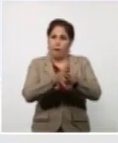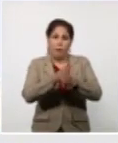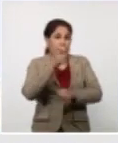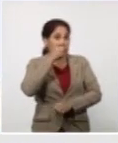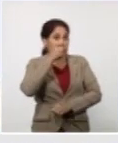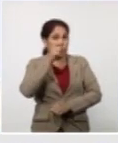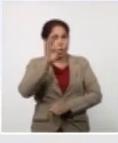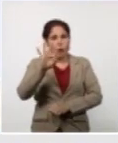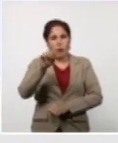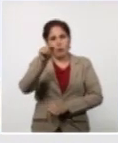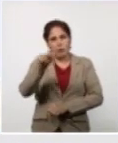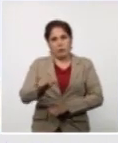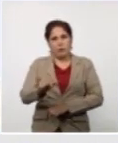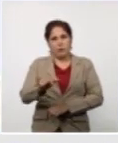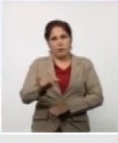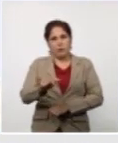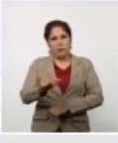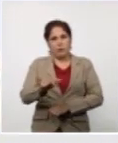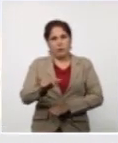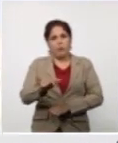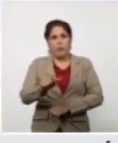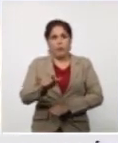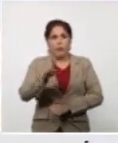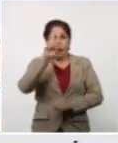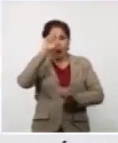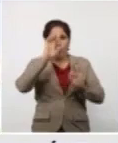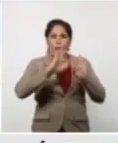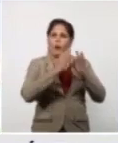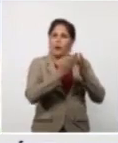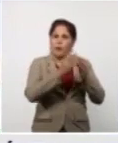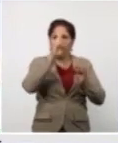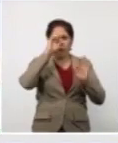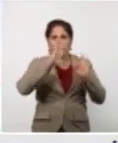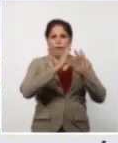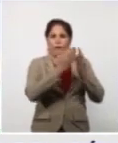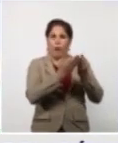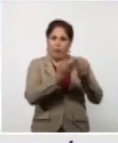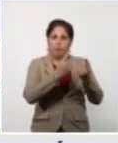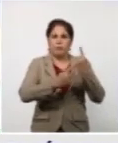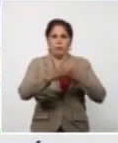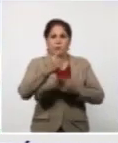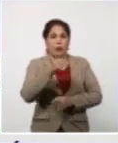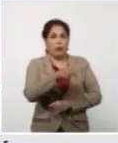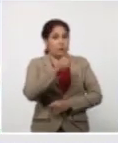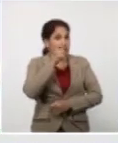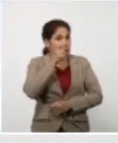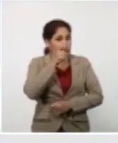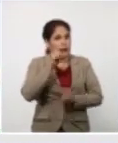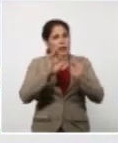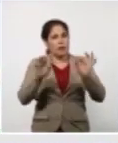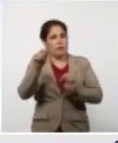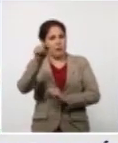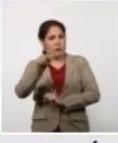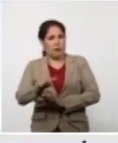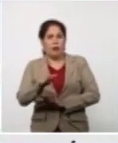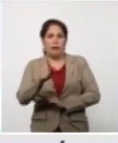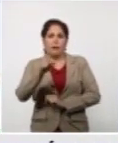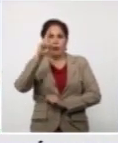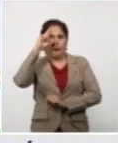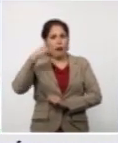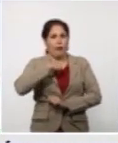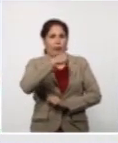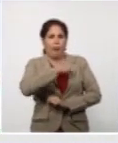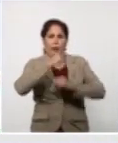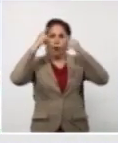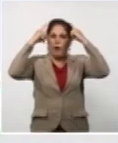and these are the active cases, and we have 8 people in surveillance, in observation by our primary healthcare system,